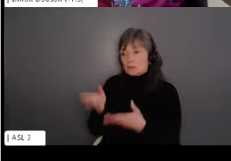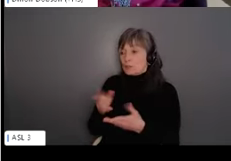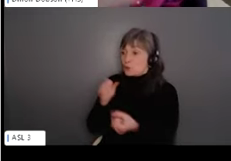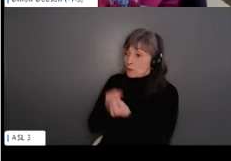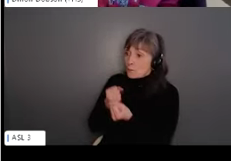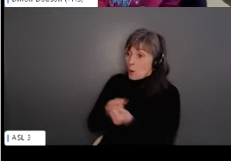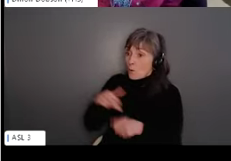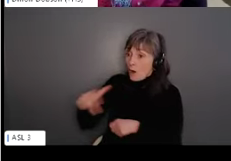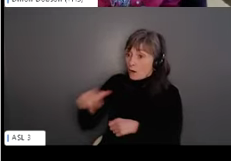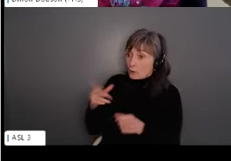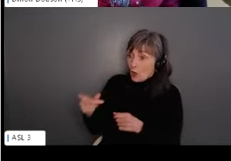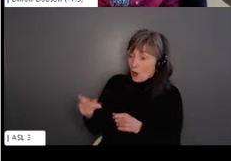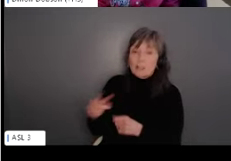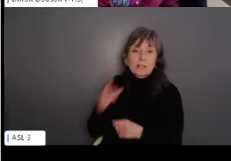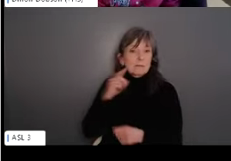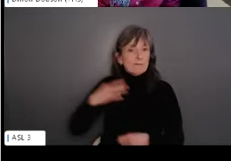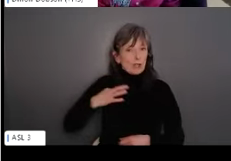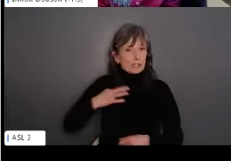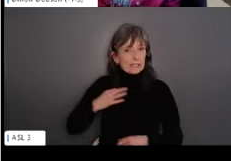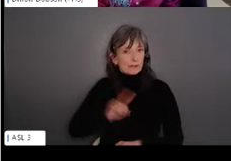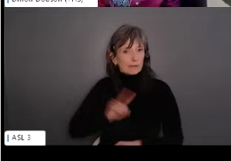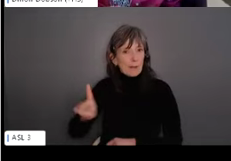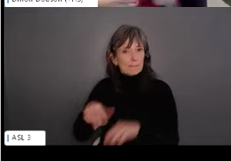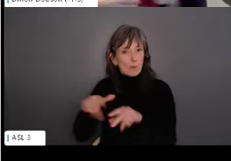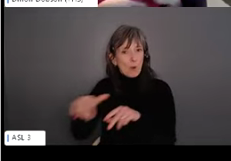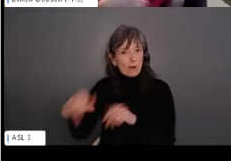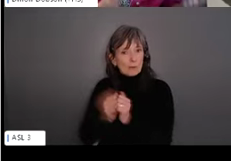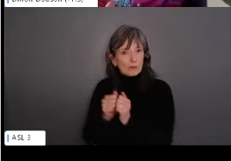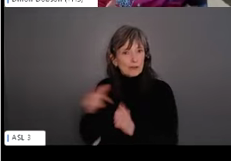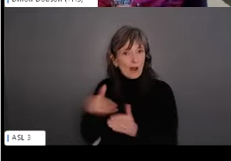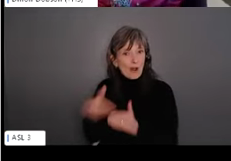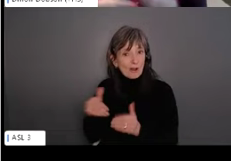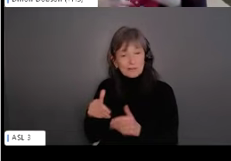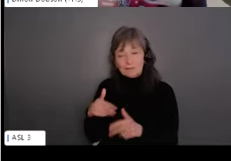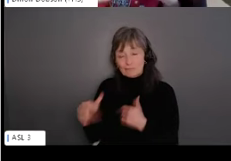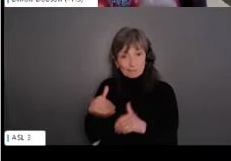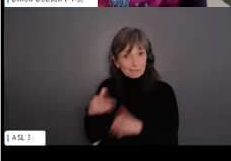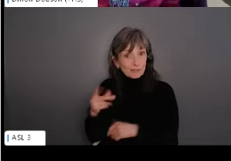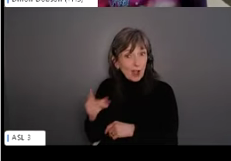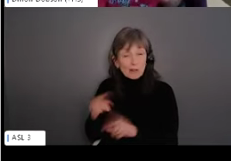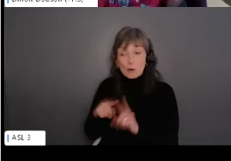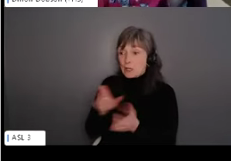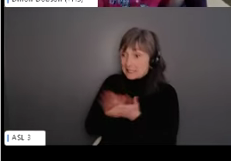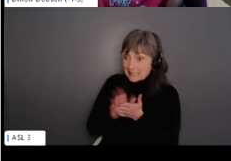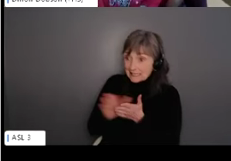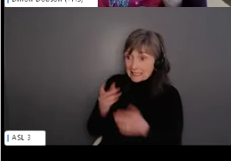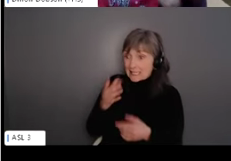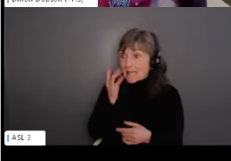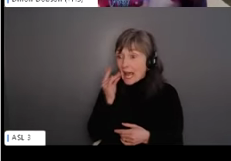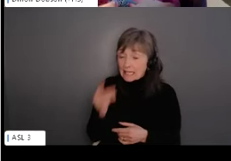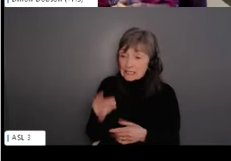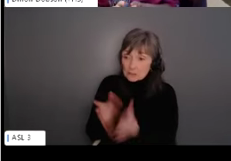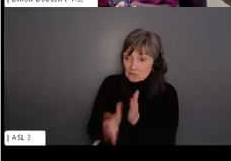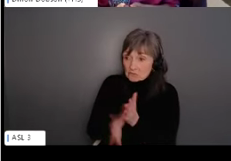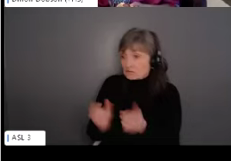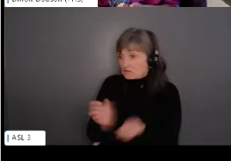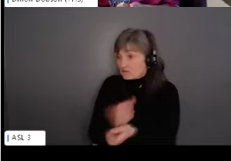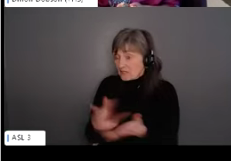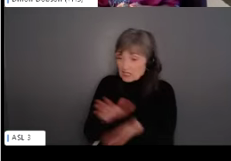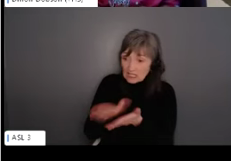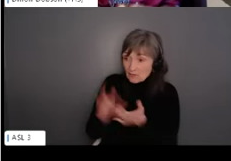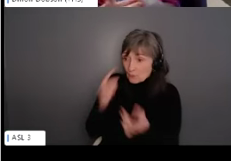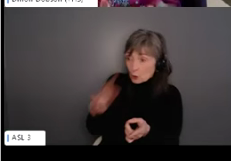with a volunteer to come and have that dog walked, or, cleaning litter, or making sure that you can get those heavy, bags